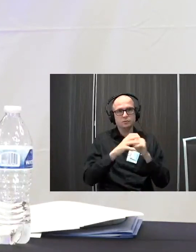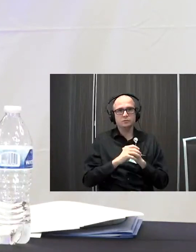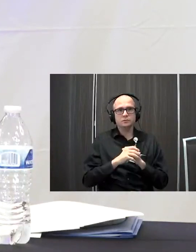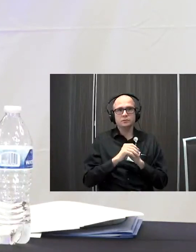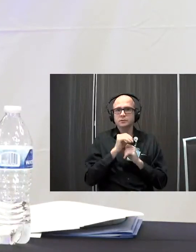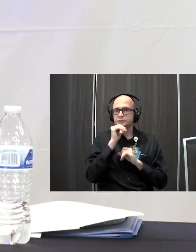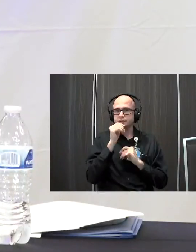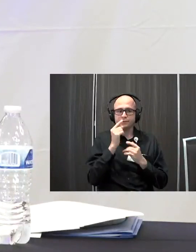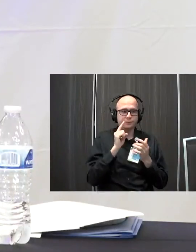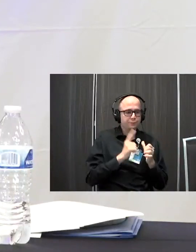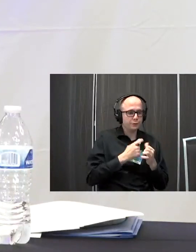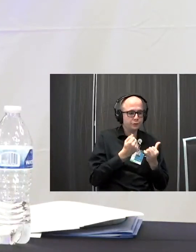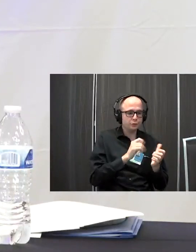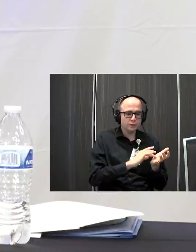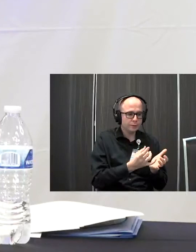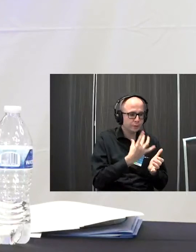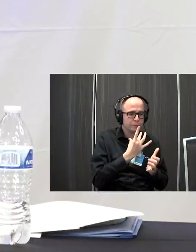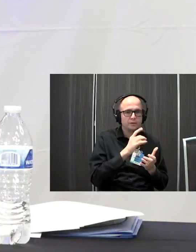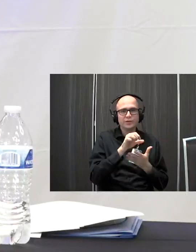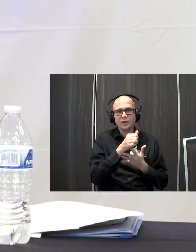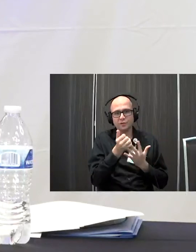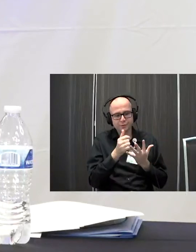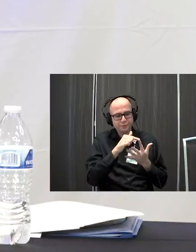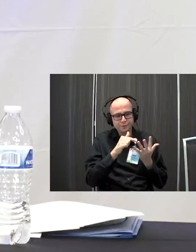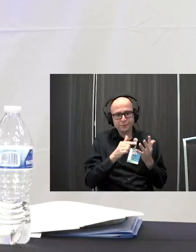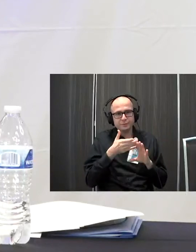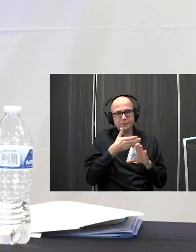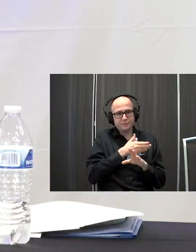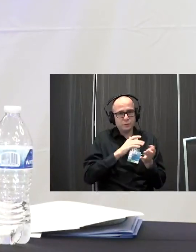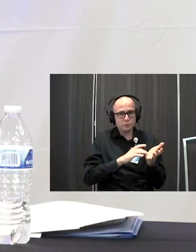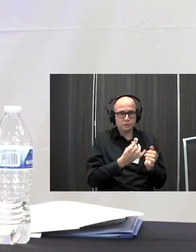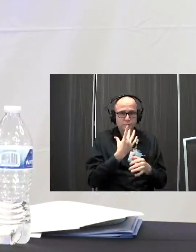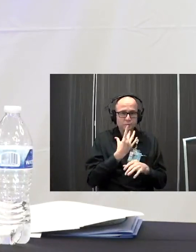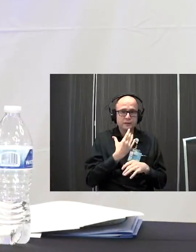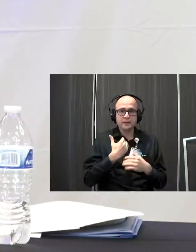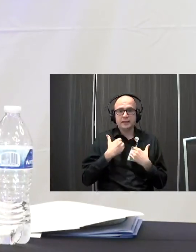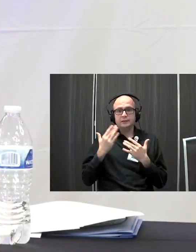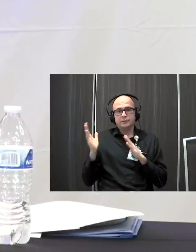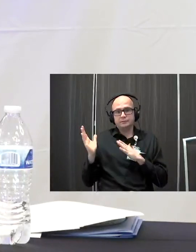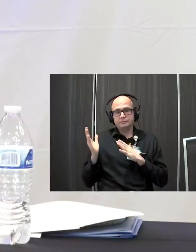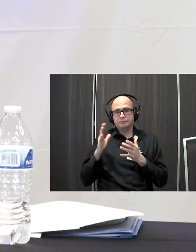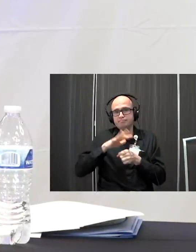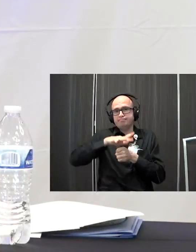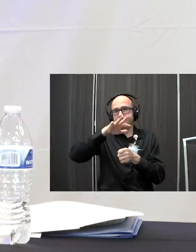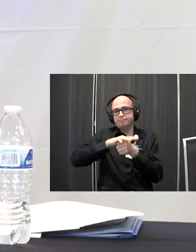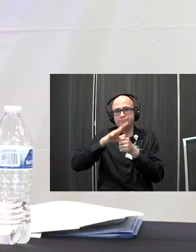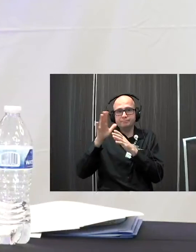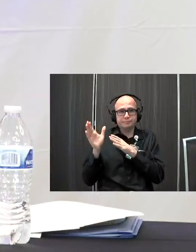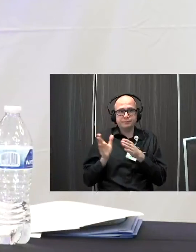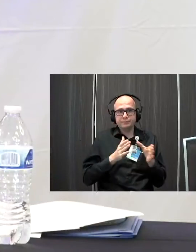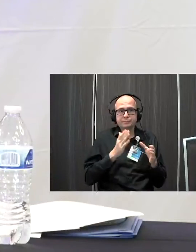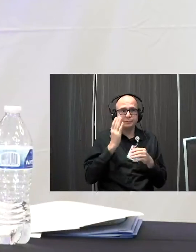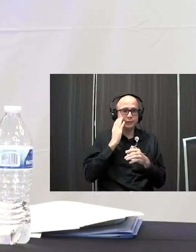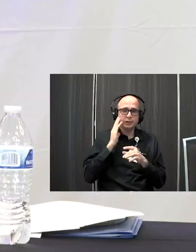first thing you want to try. You really want to try some of these other things, and you really want to have a crisis management in place, looking at the